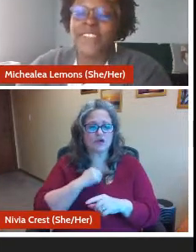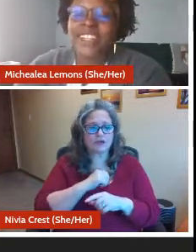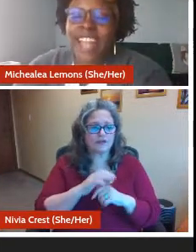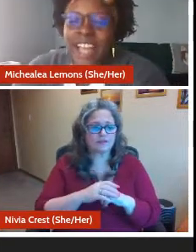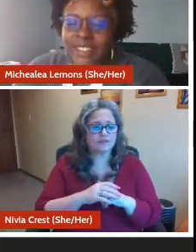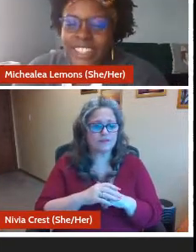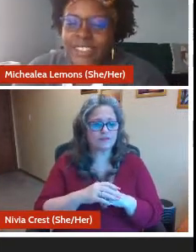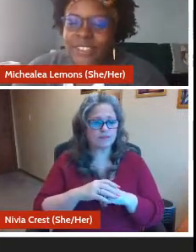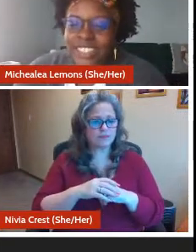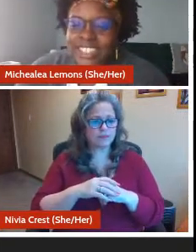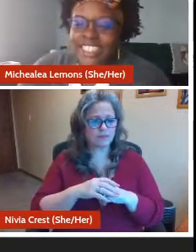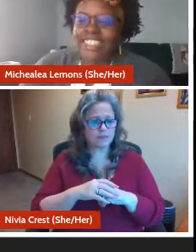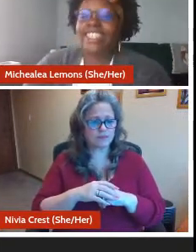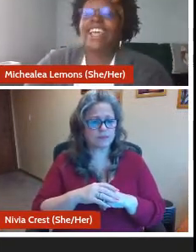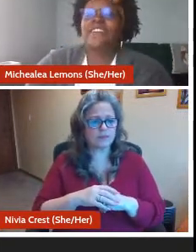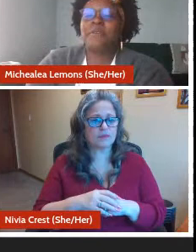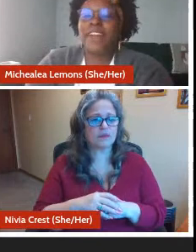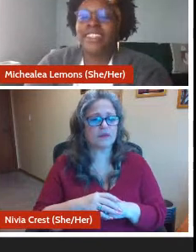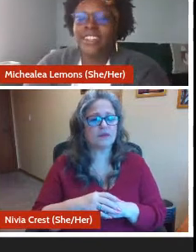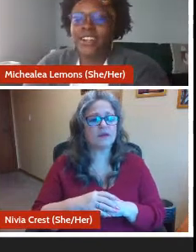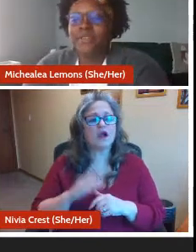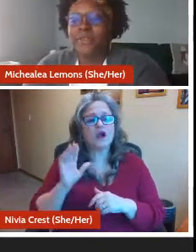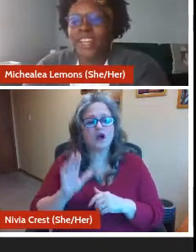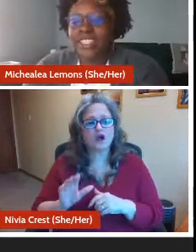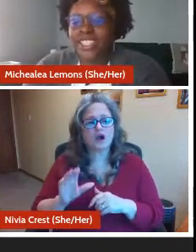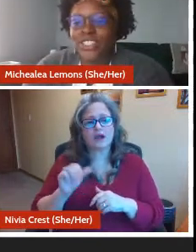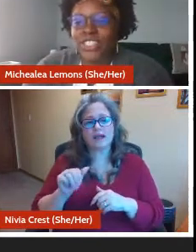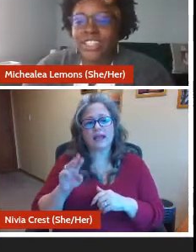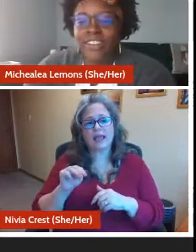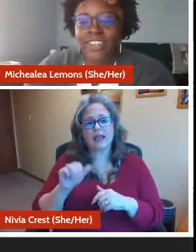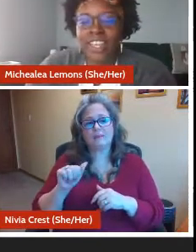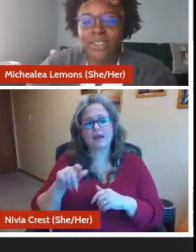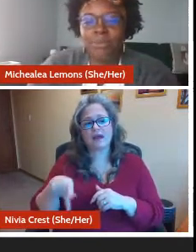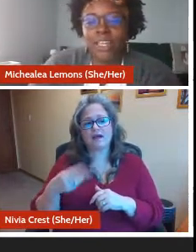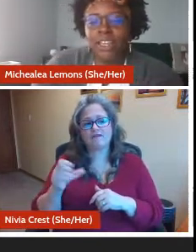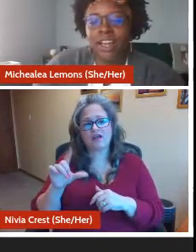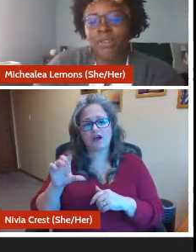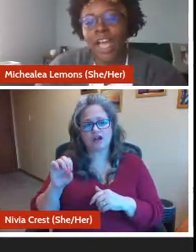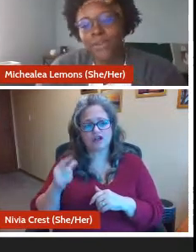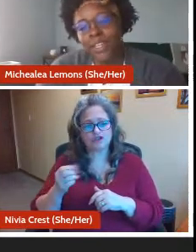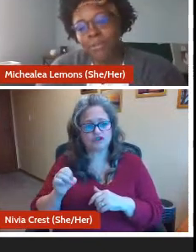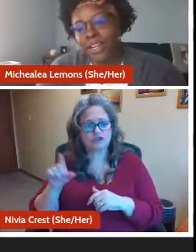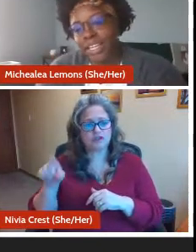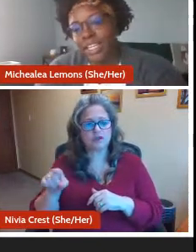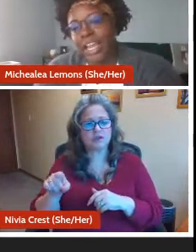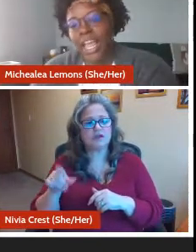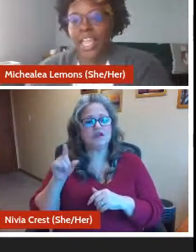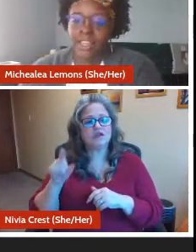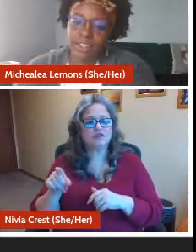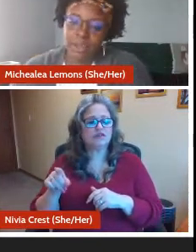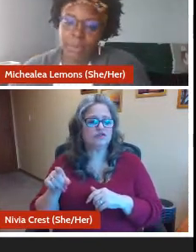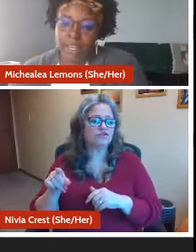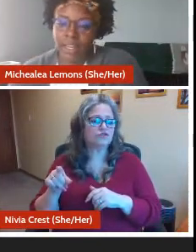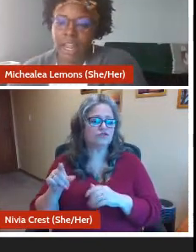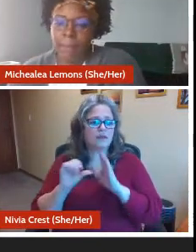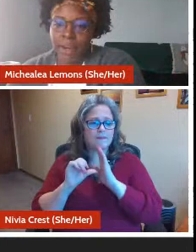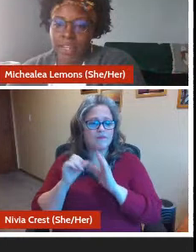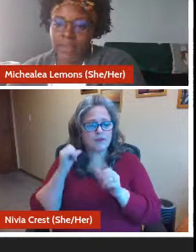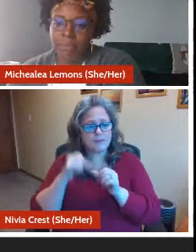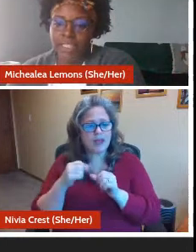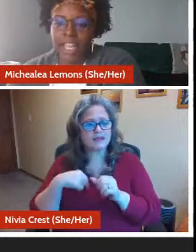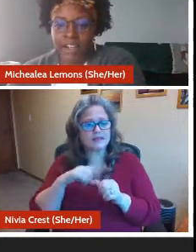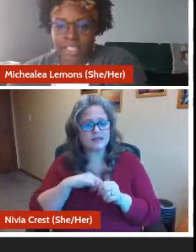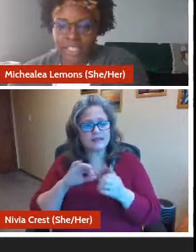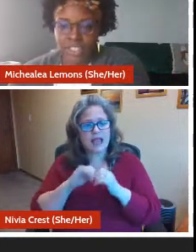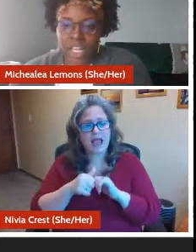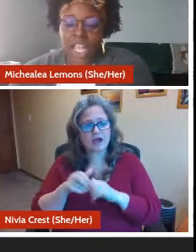The camouflage aspects of resistance reminded her of ways that she navigated being of African American and European